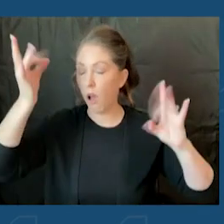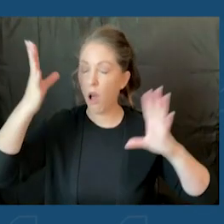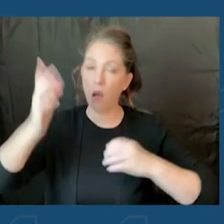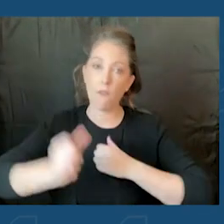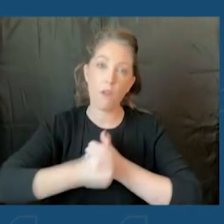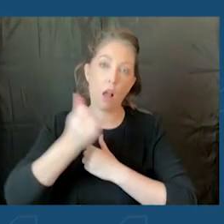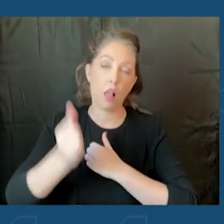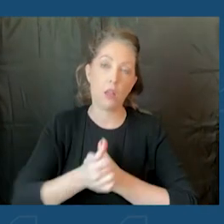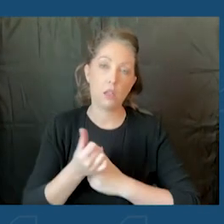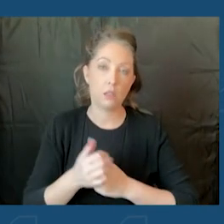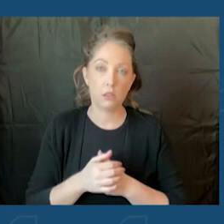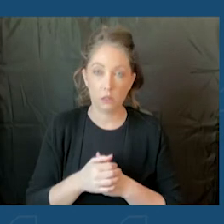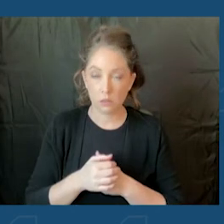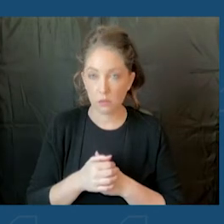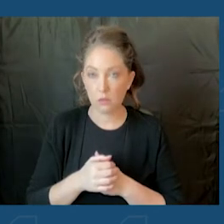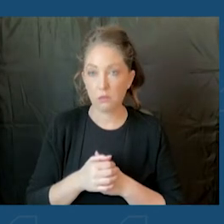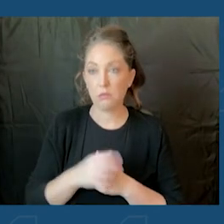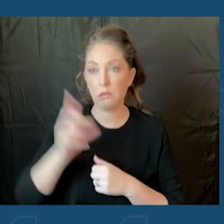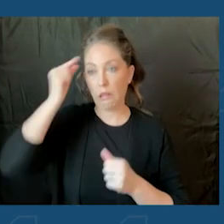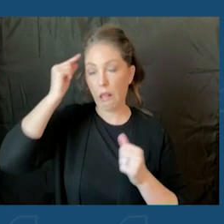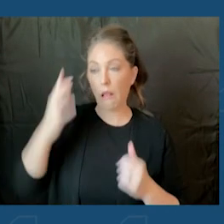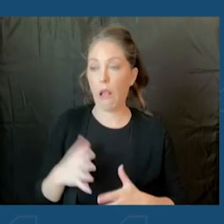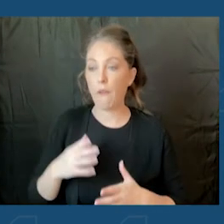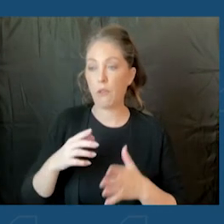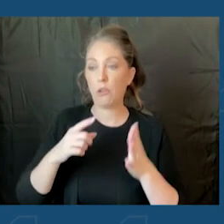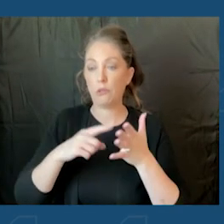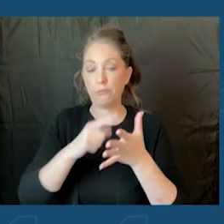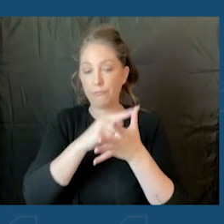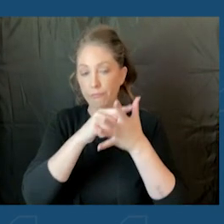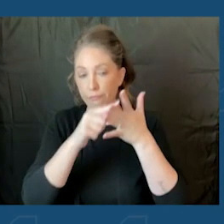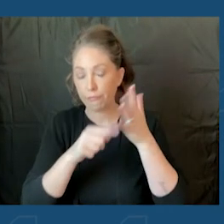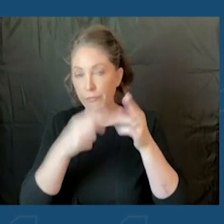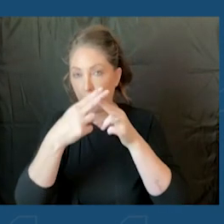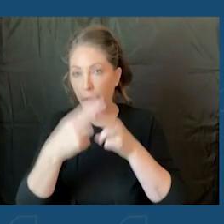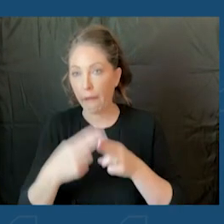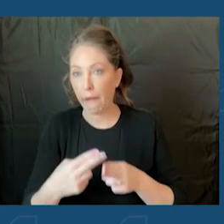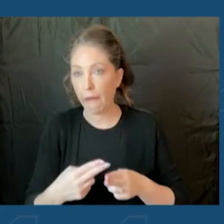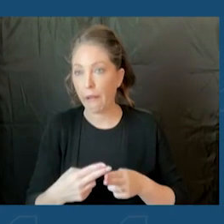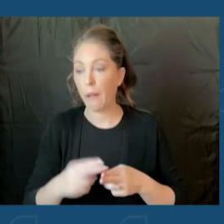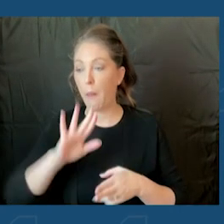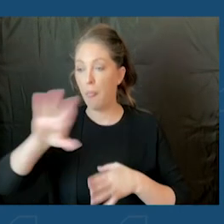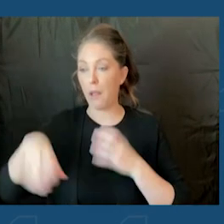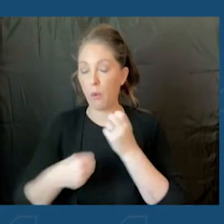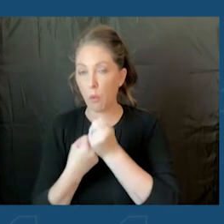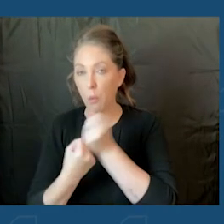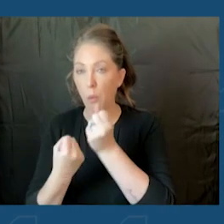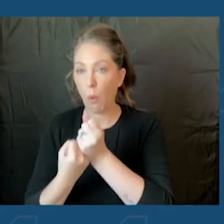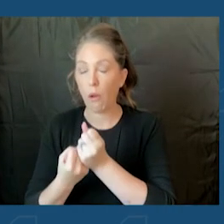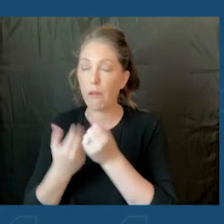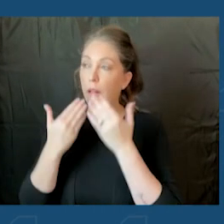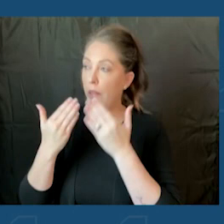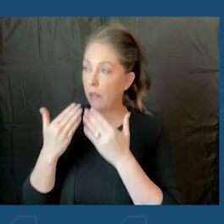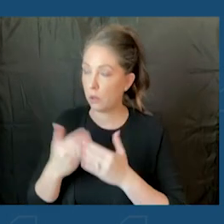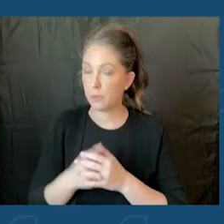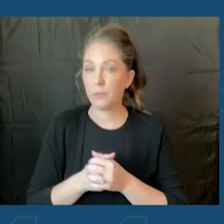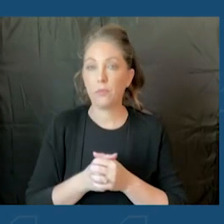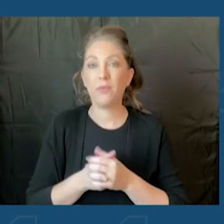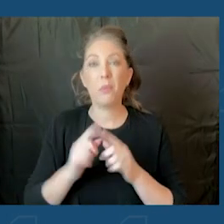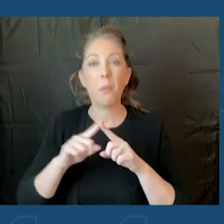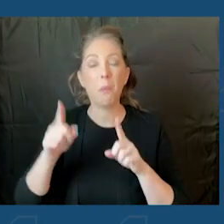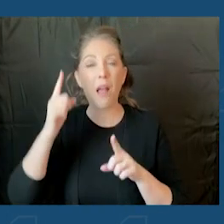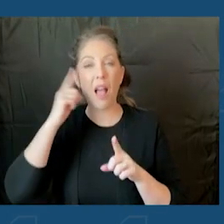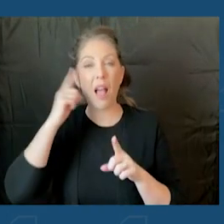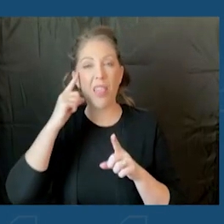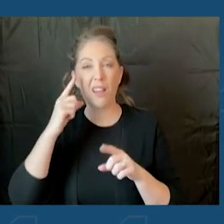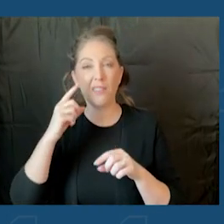Linda Beagle-Schulman and Michael Schulman and their advocacy, and I thank you for everything that you've done. But I think it's affected all of